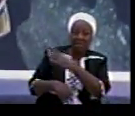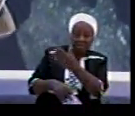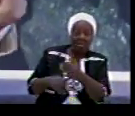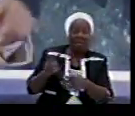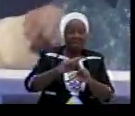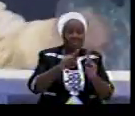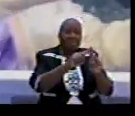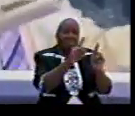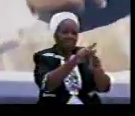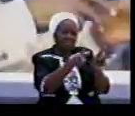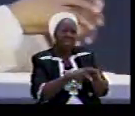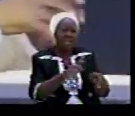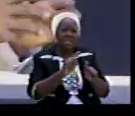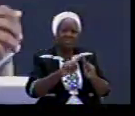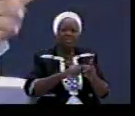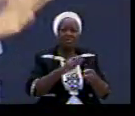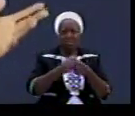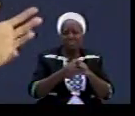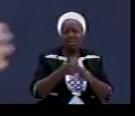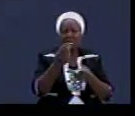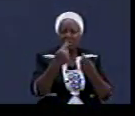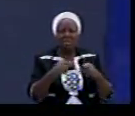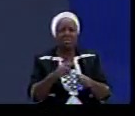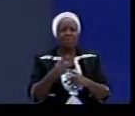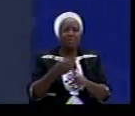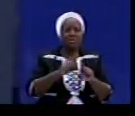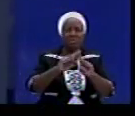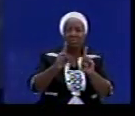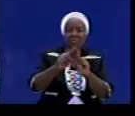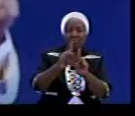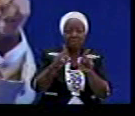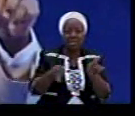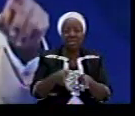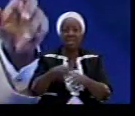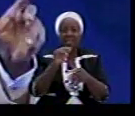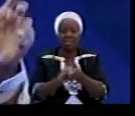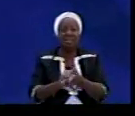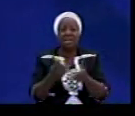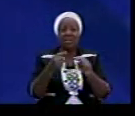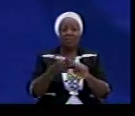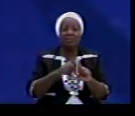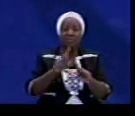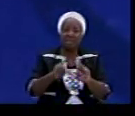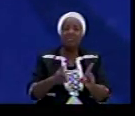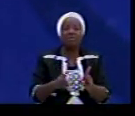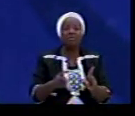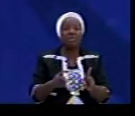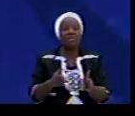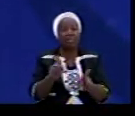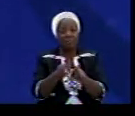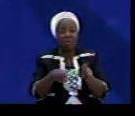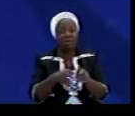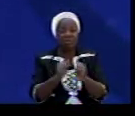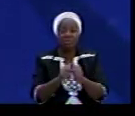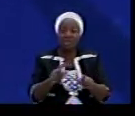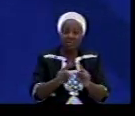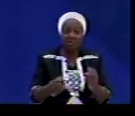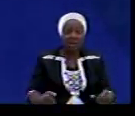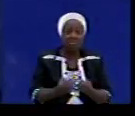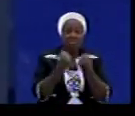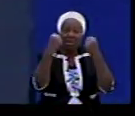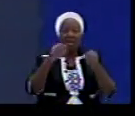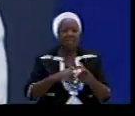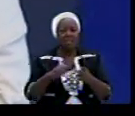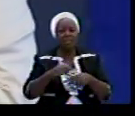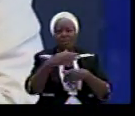They came from different places with different challenges, and all the various parts of the city they came from, there